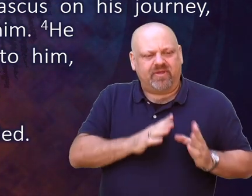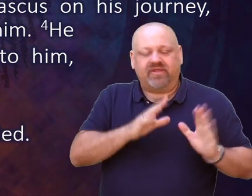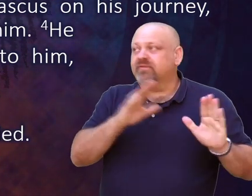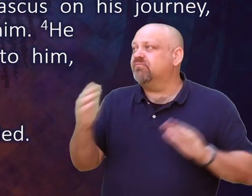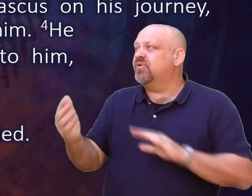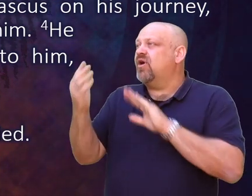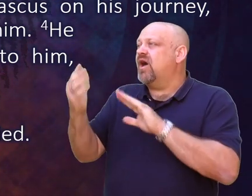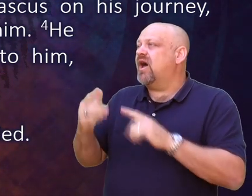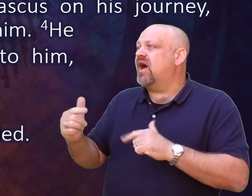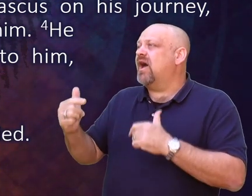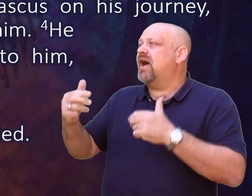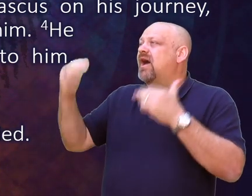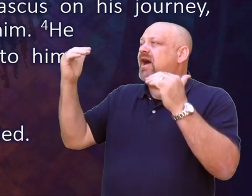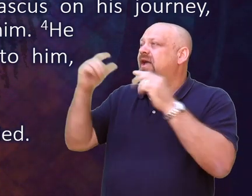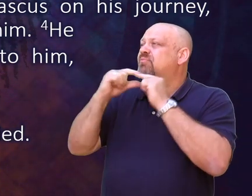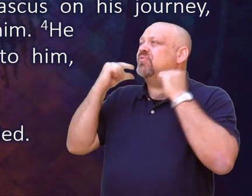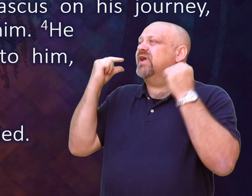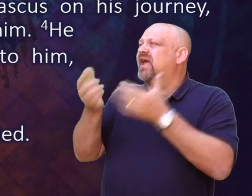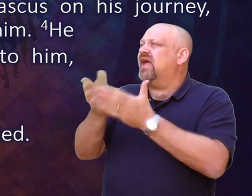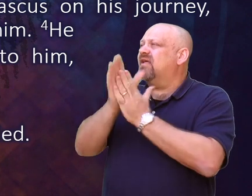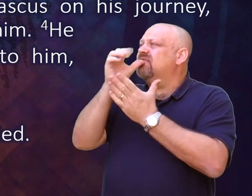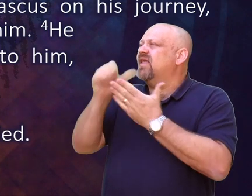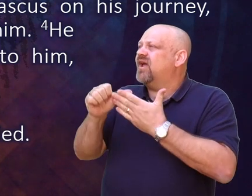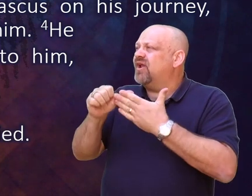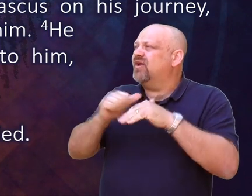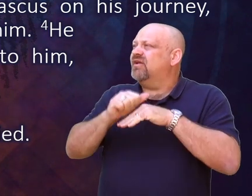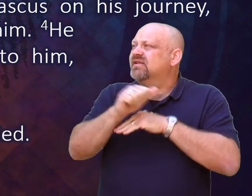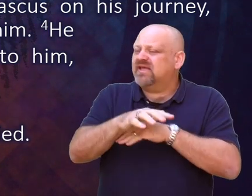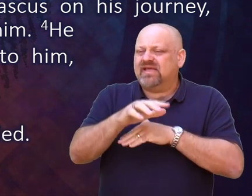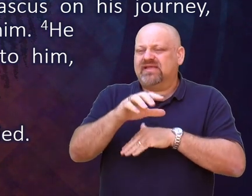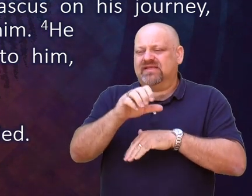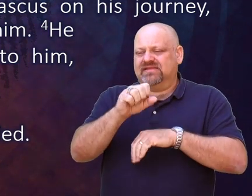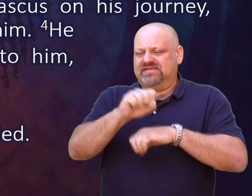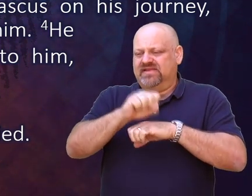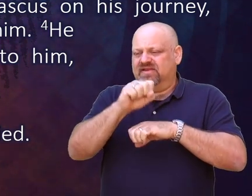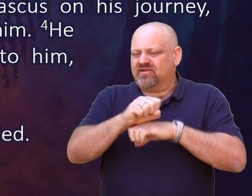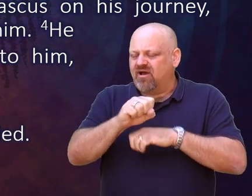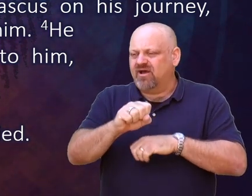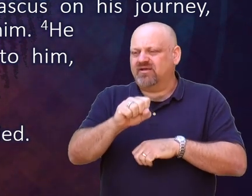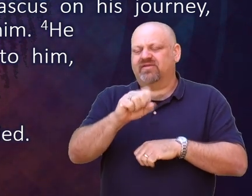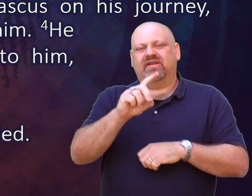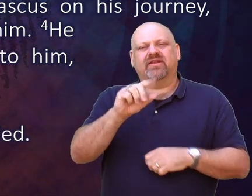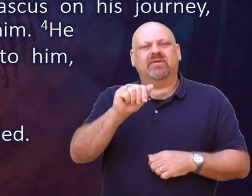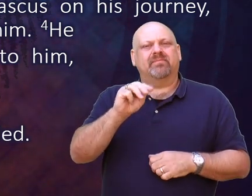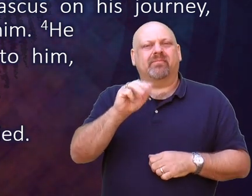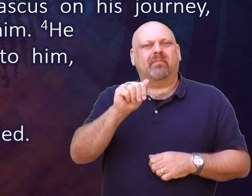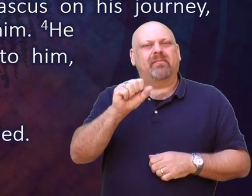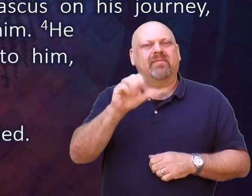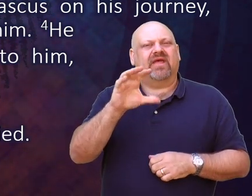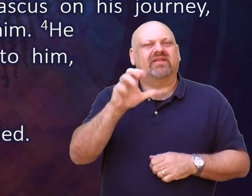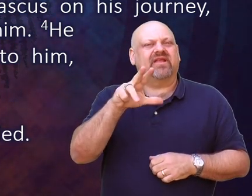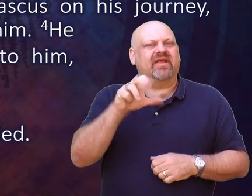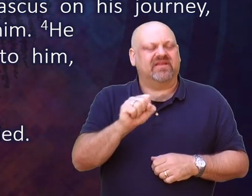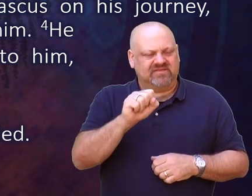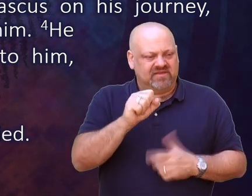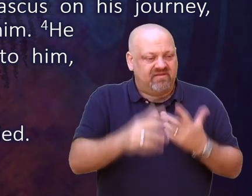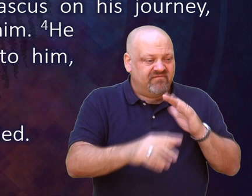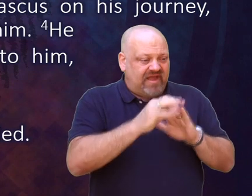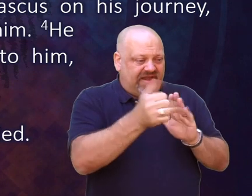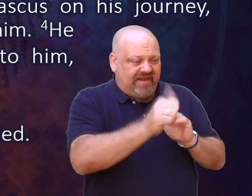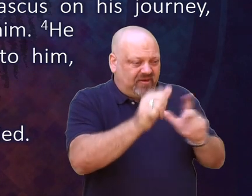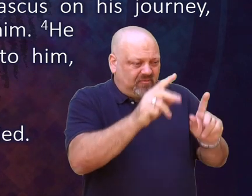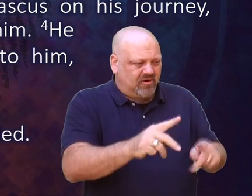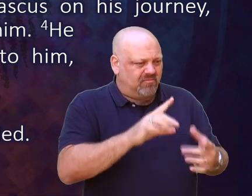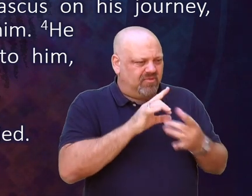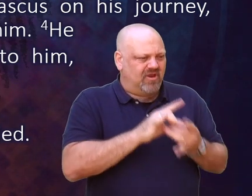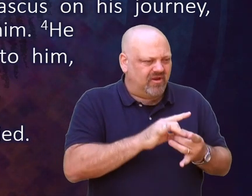letters to the synagogues in Damascus, so that if he found any there who belonged to the way, whether men or women,